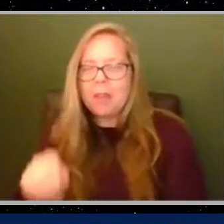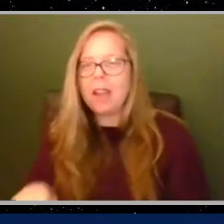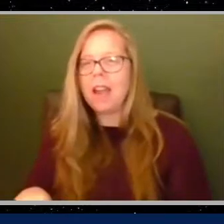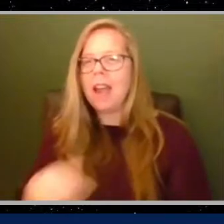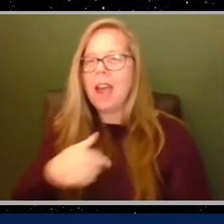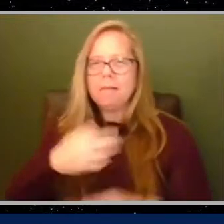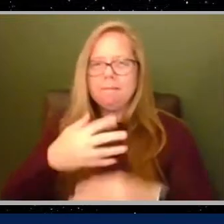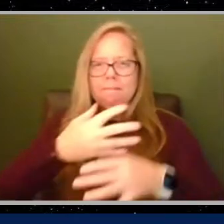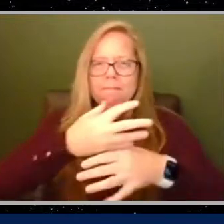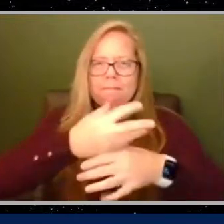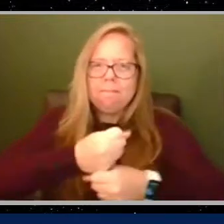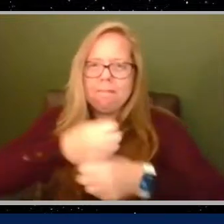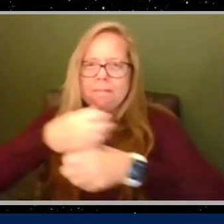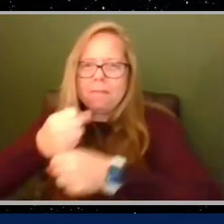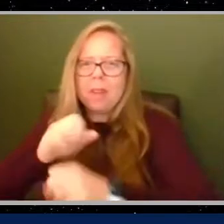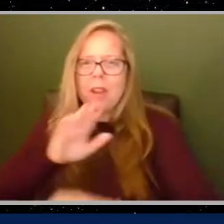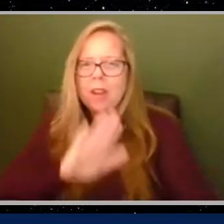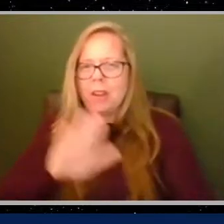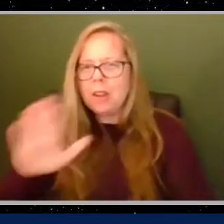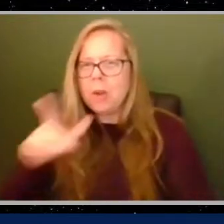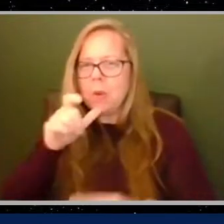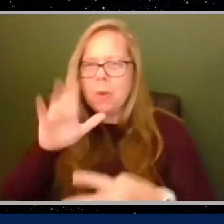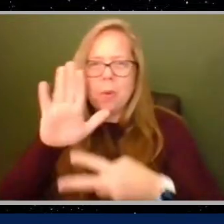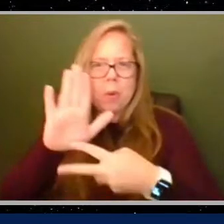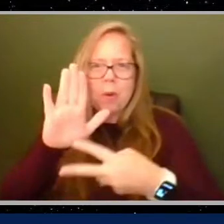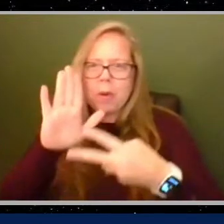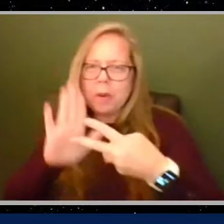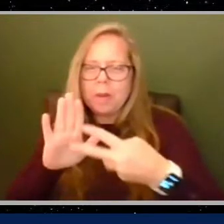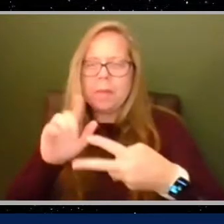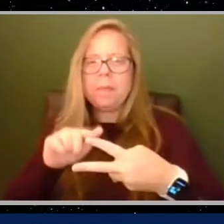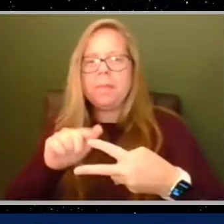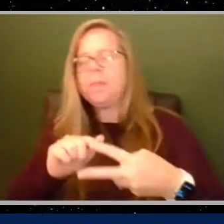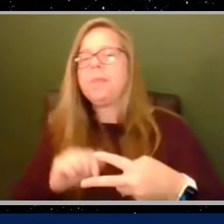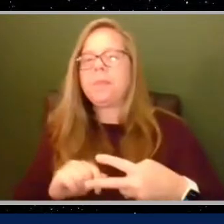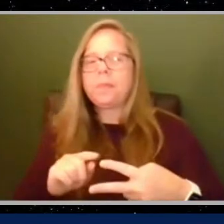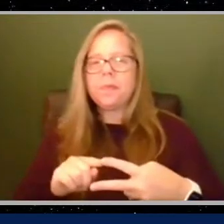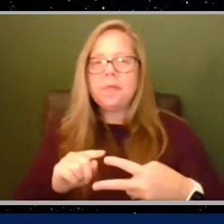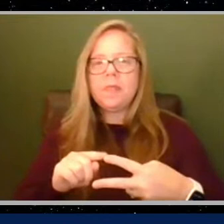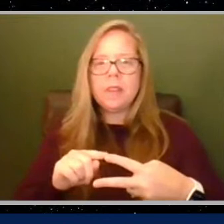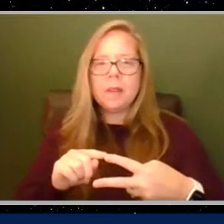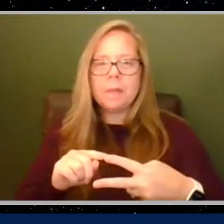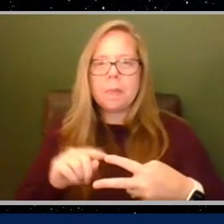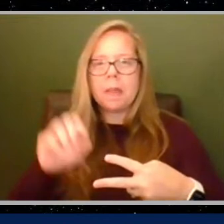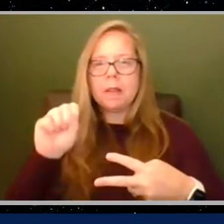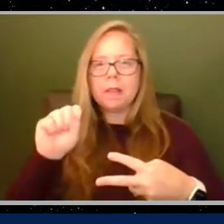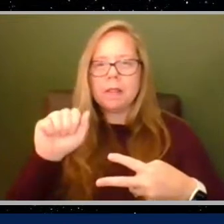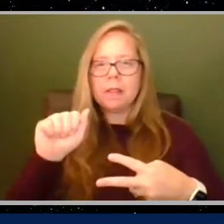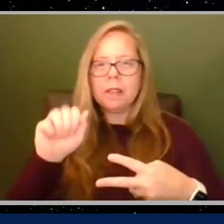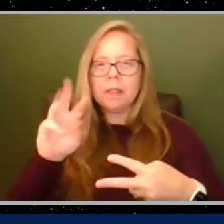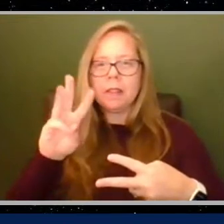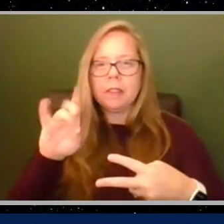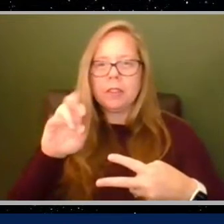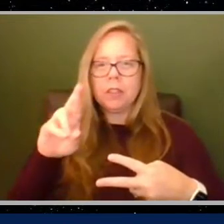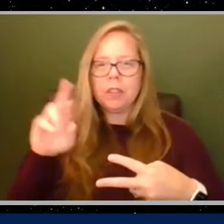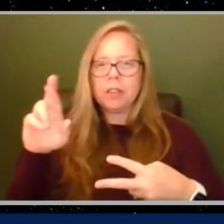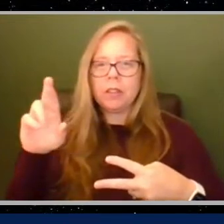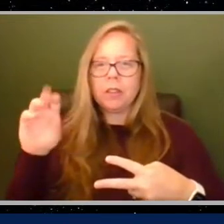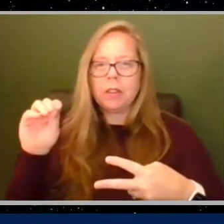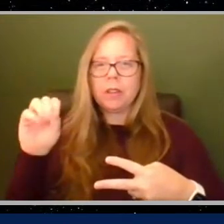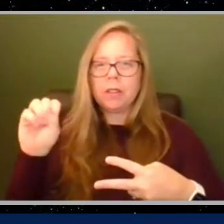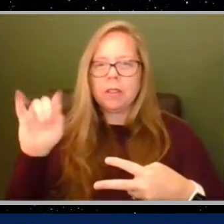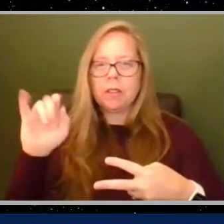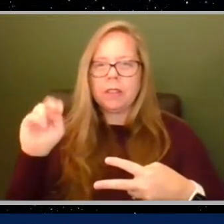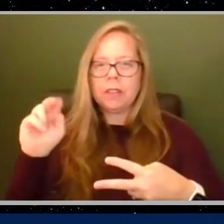your bios for everyone watching so they have some context for your awesomeness. So first we have Sawyer Rosenstein joining us. He's an